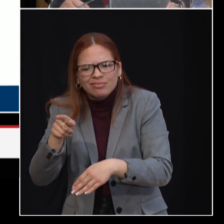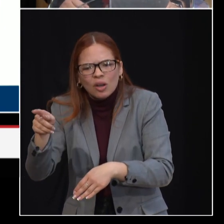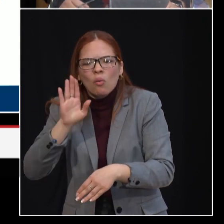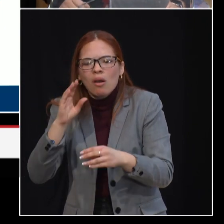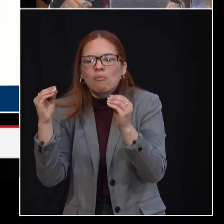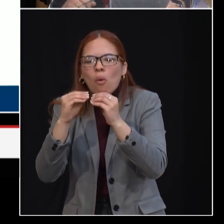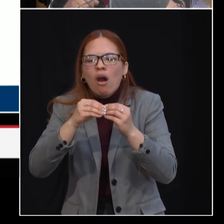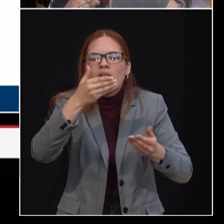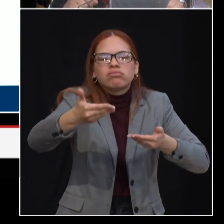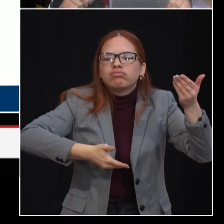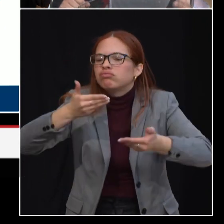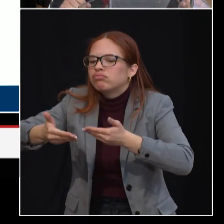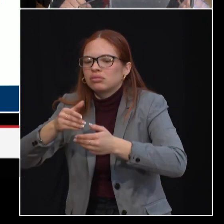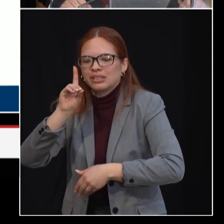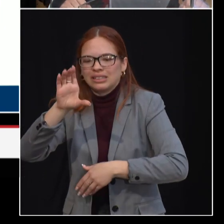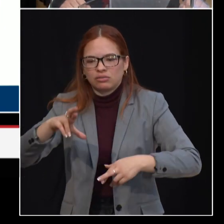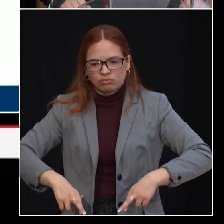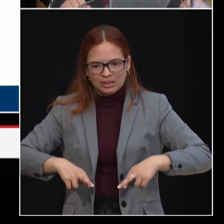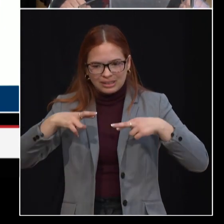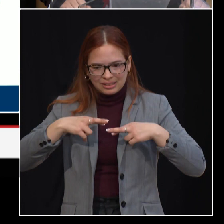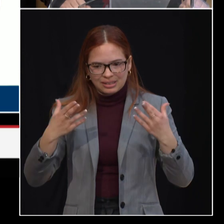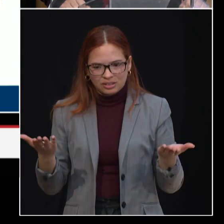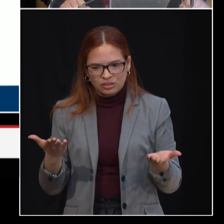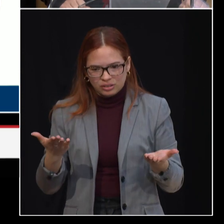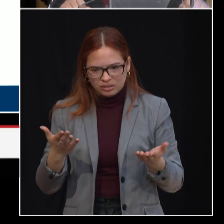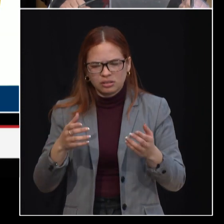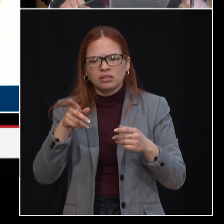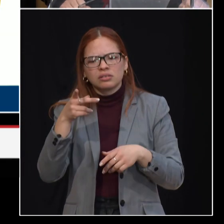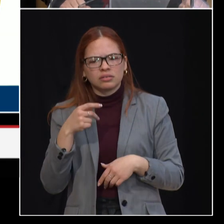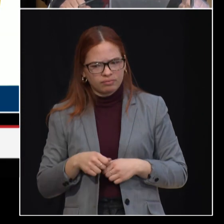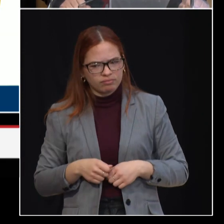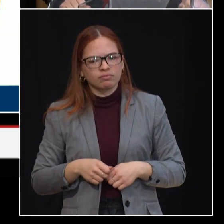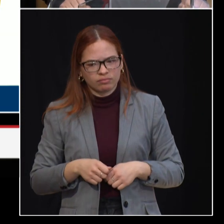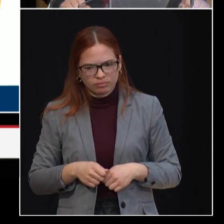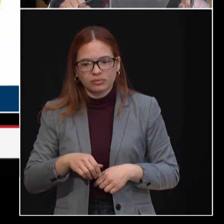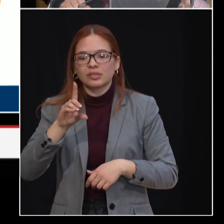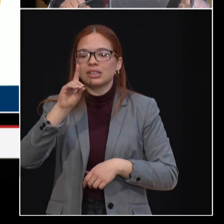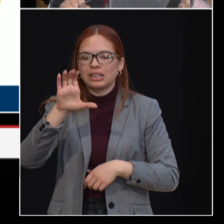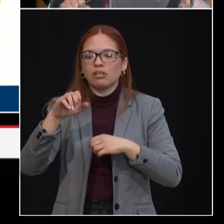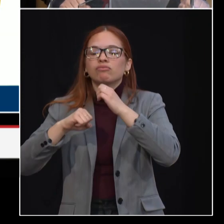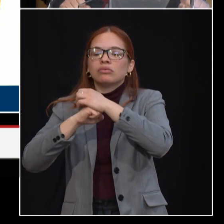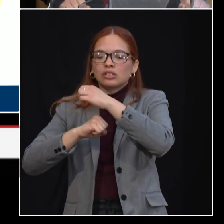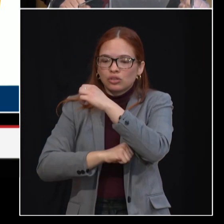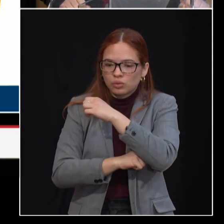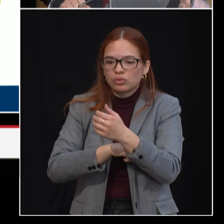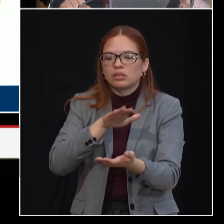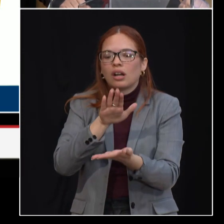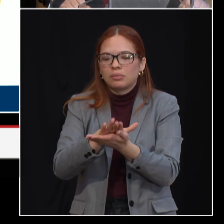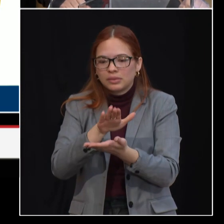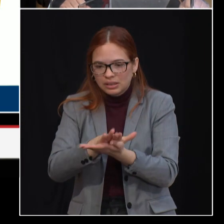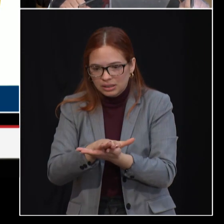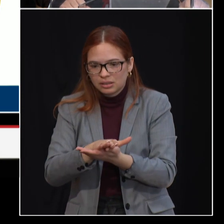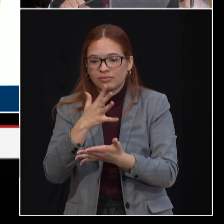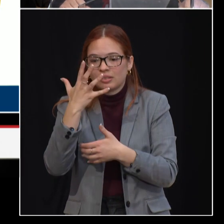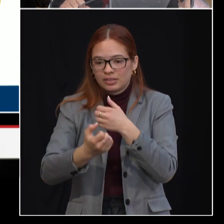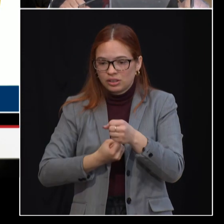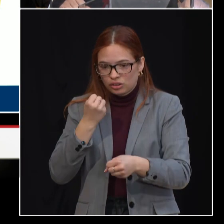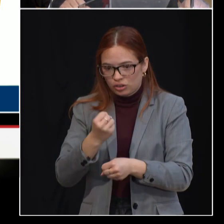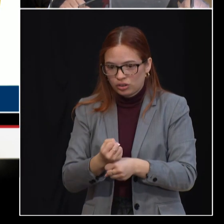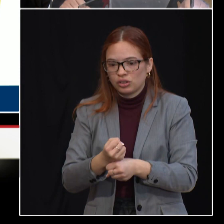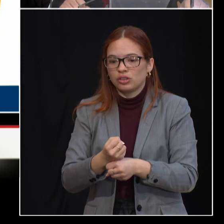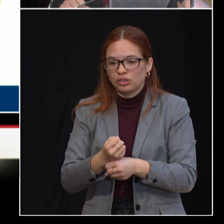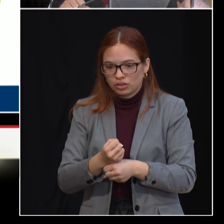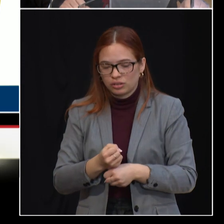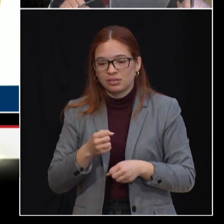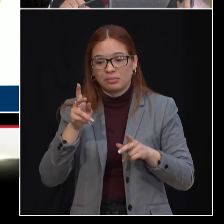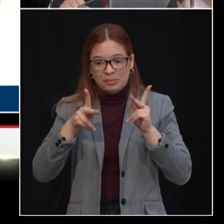like to highlight, and next slide please, is the DC Infrastructure Academy. Now, 5 years ago, Mayor, folks thought we were crazy.